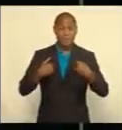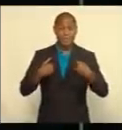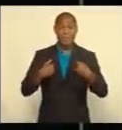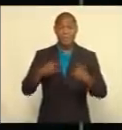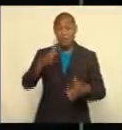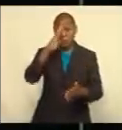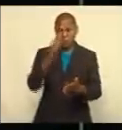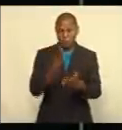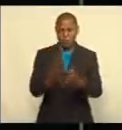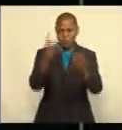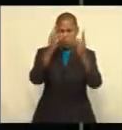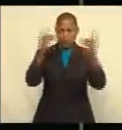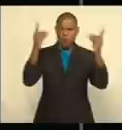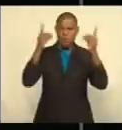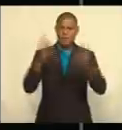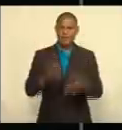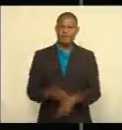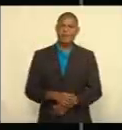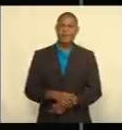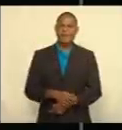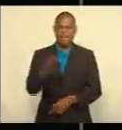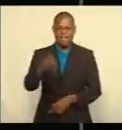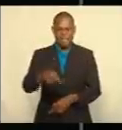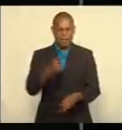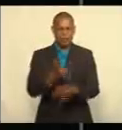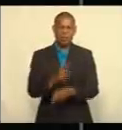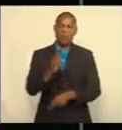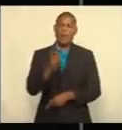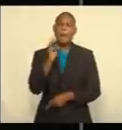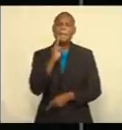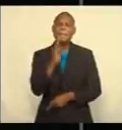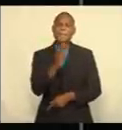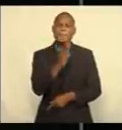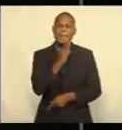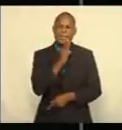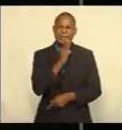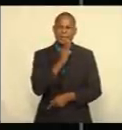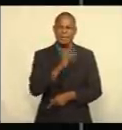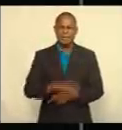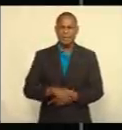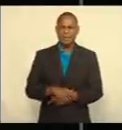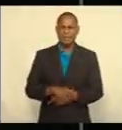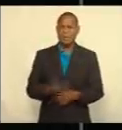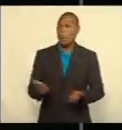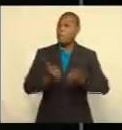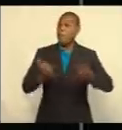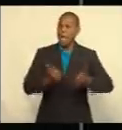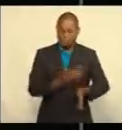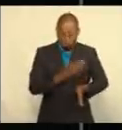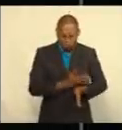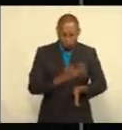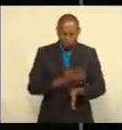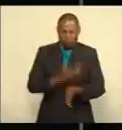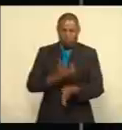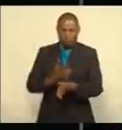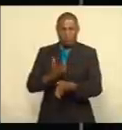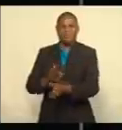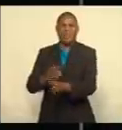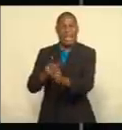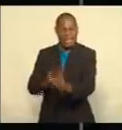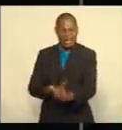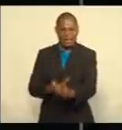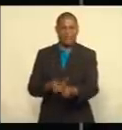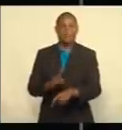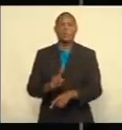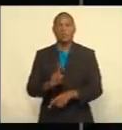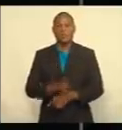to graduate later this week may miss the biggest event of their academic life. Many have worked hard for years and endured sleepless nights, but